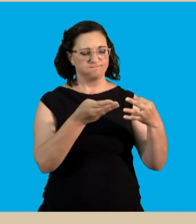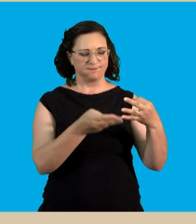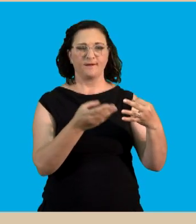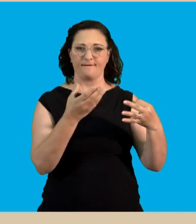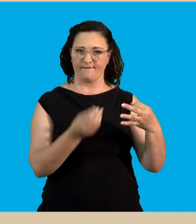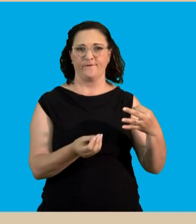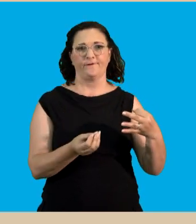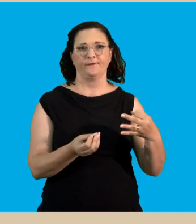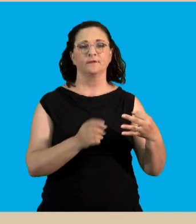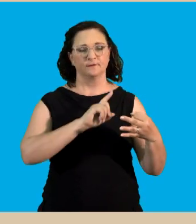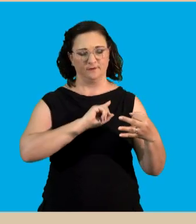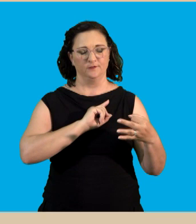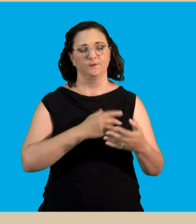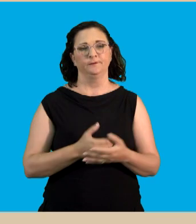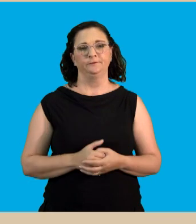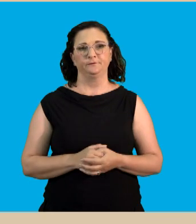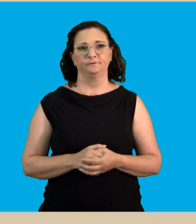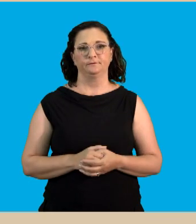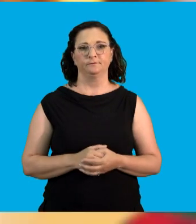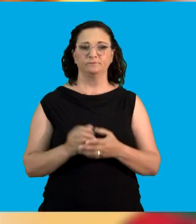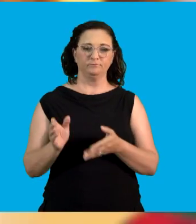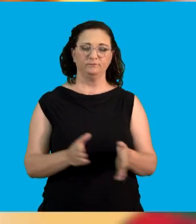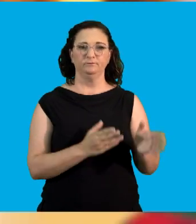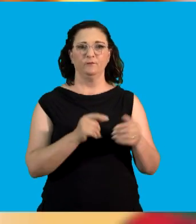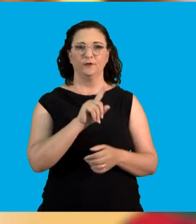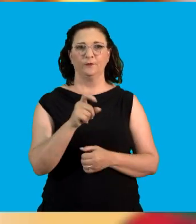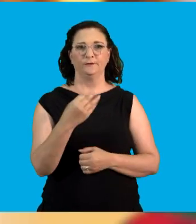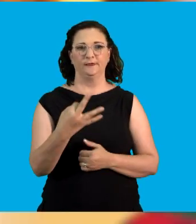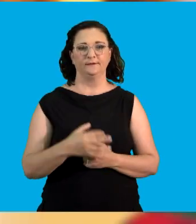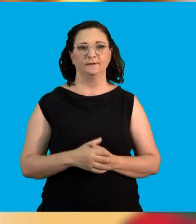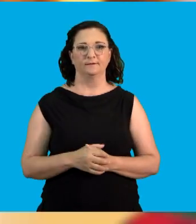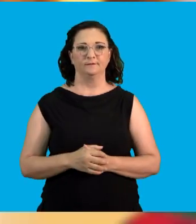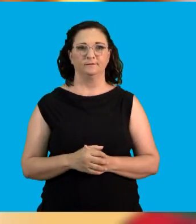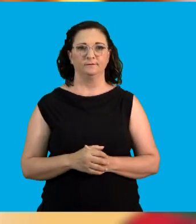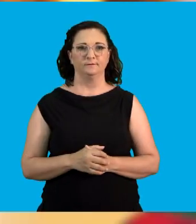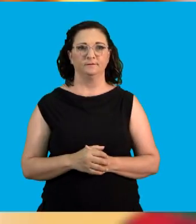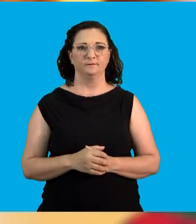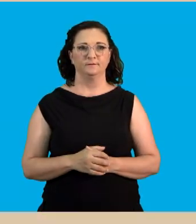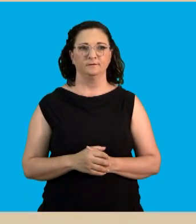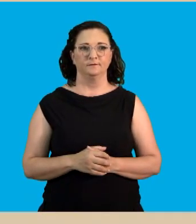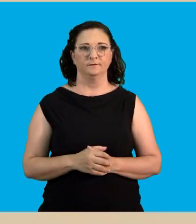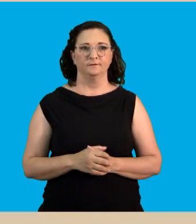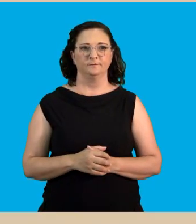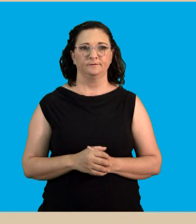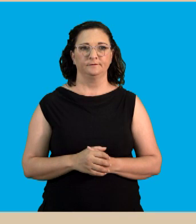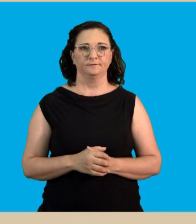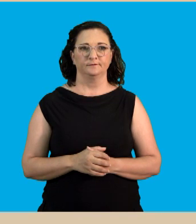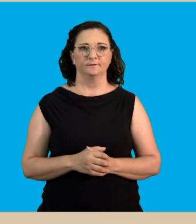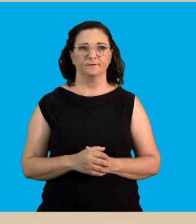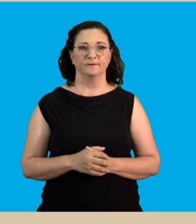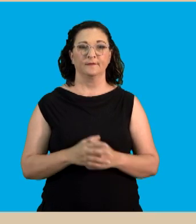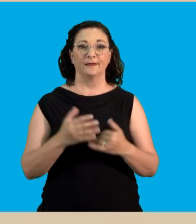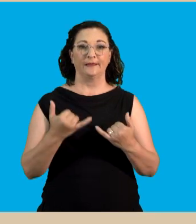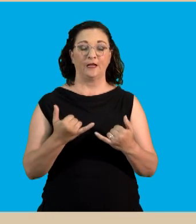are similar with these 3 characteristics. All right, let us move on to question 3. Now, question